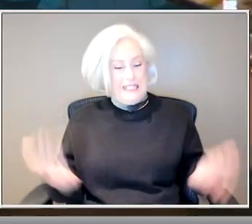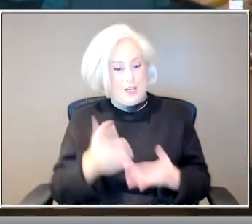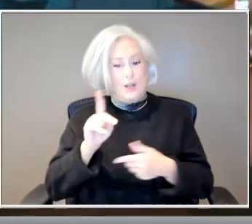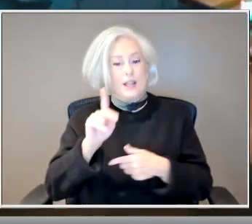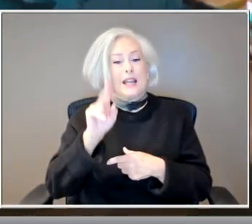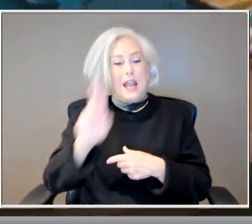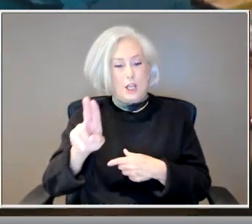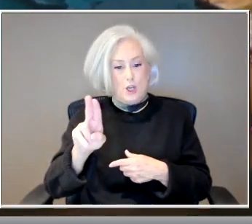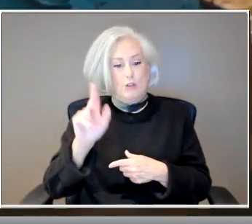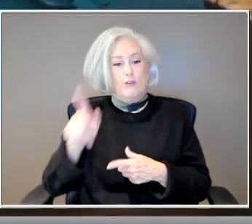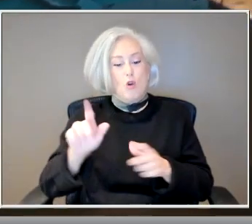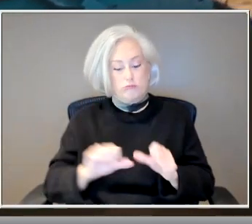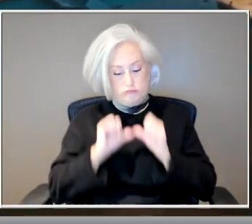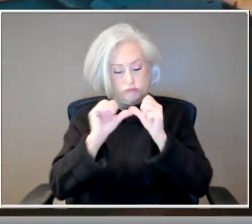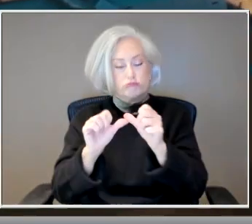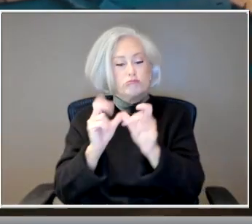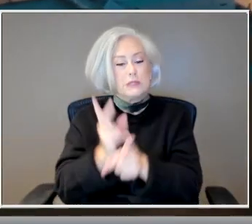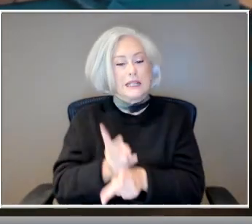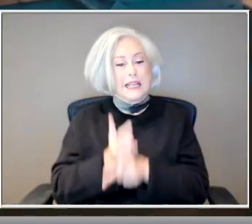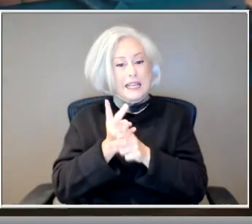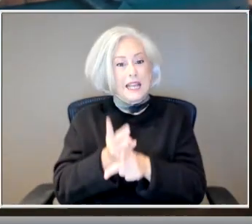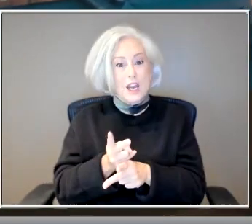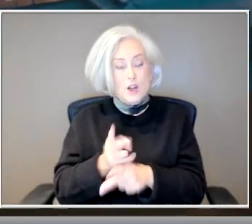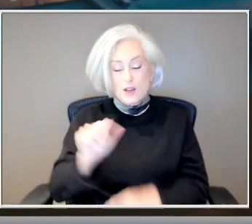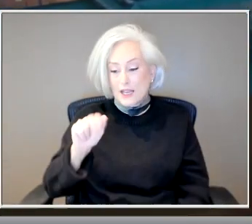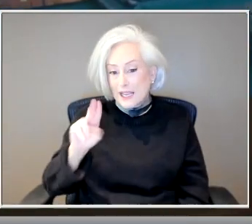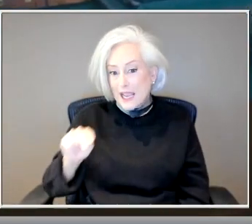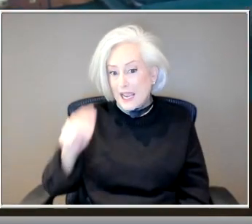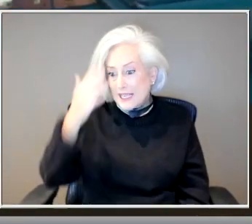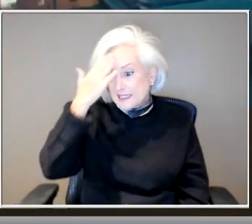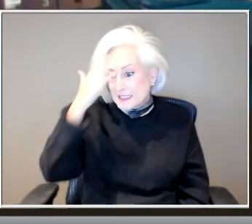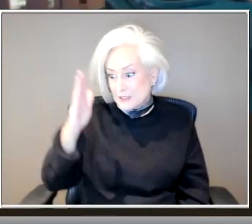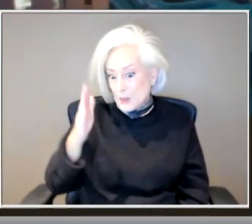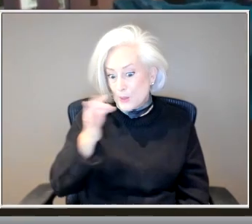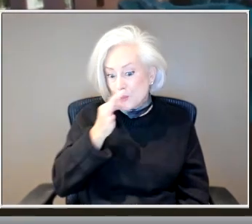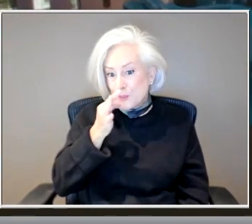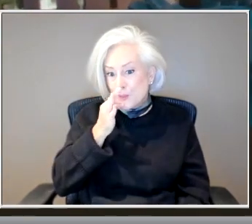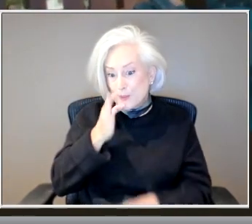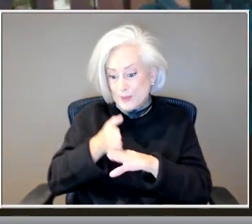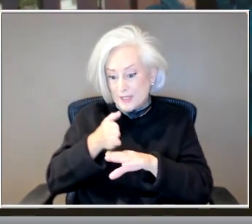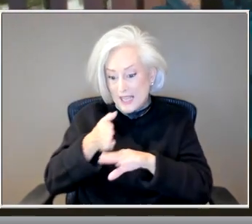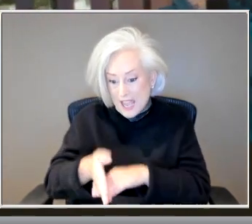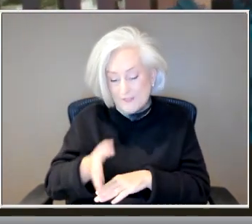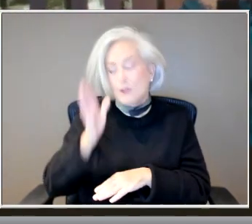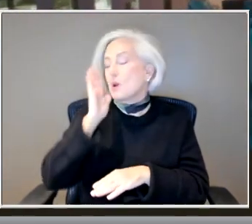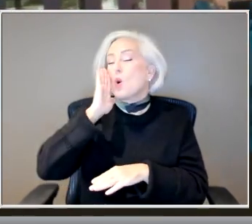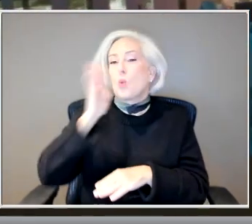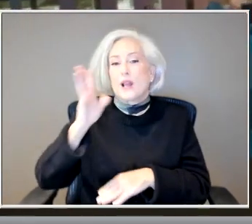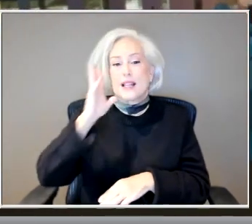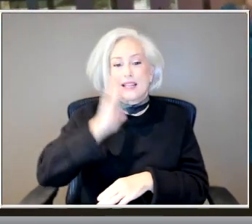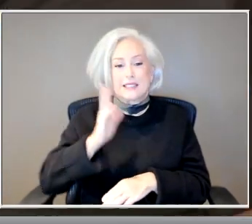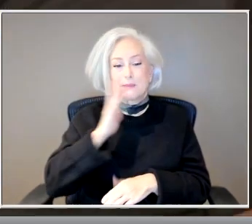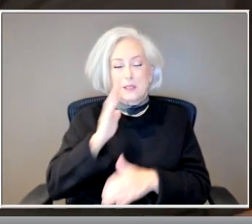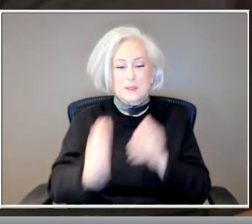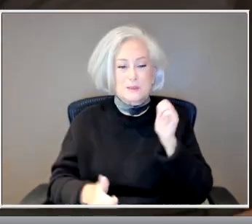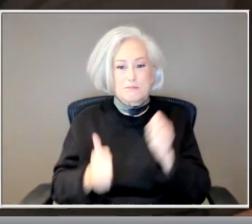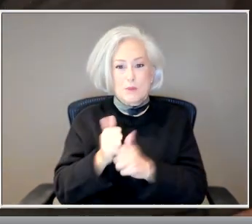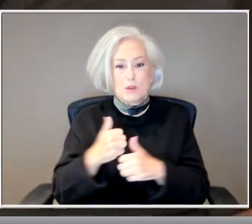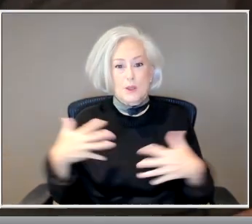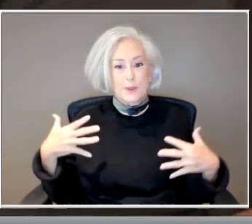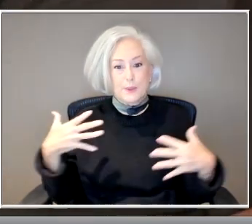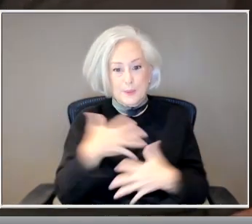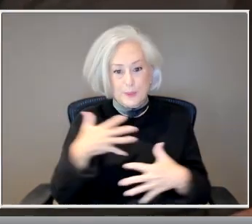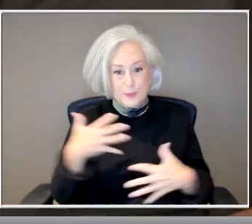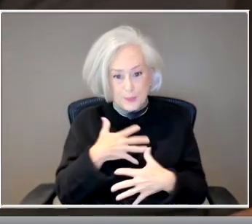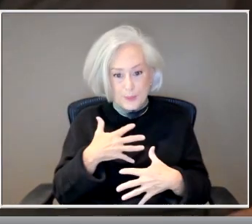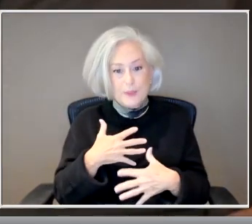continued care. She didn't know that shortly after she would experience the most alarming health scare of her adult life. I suddenly